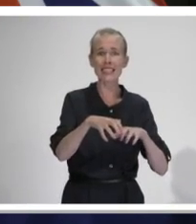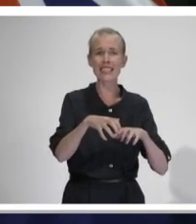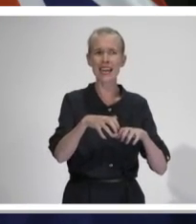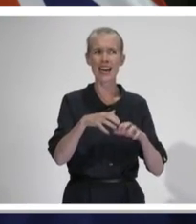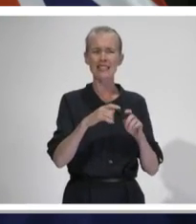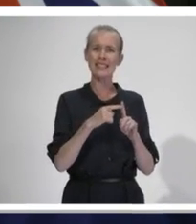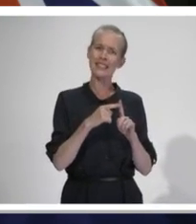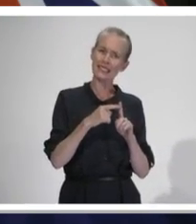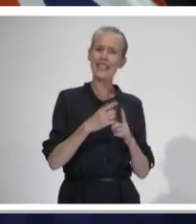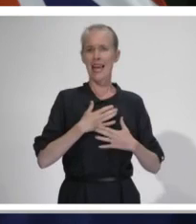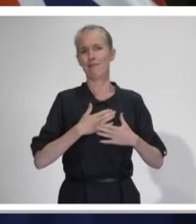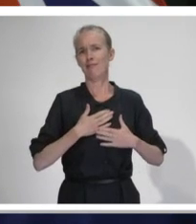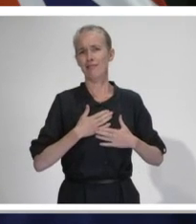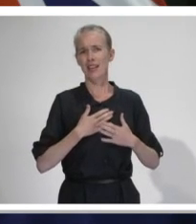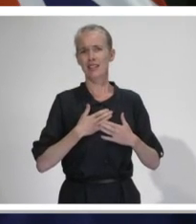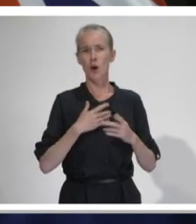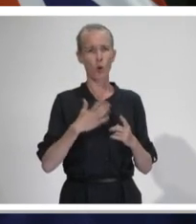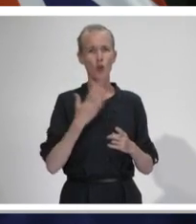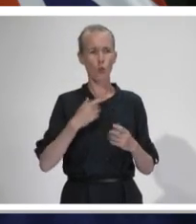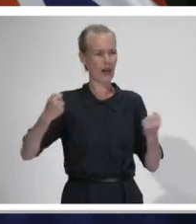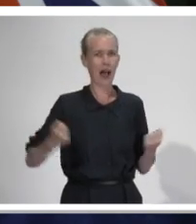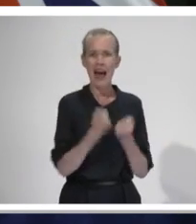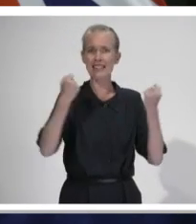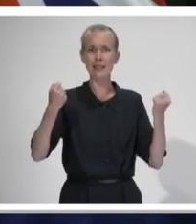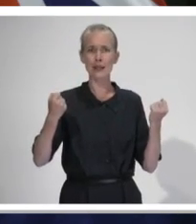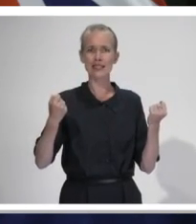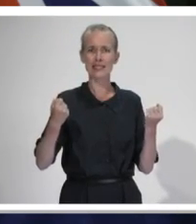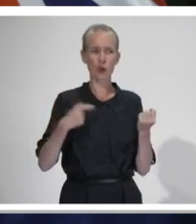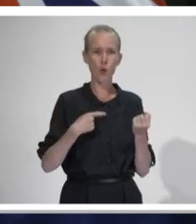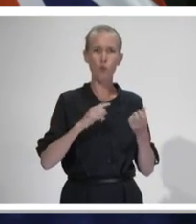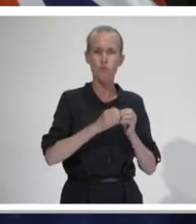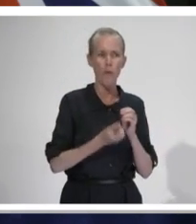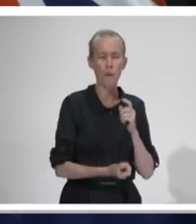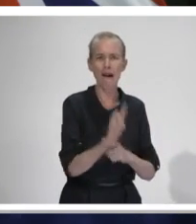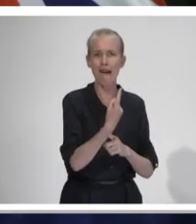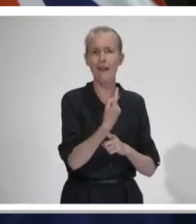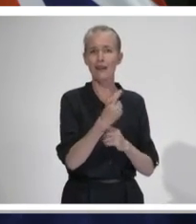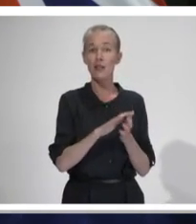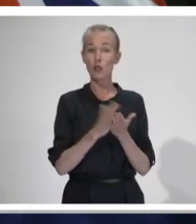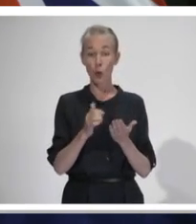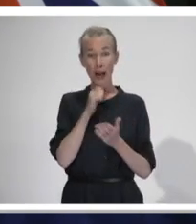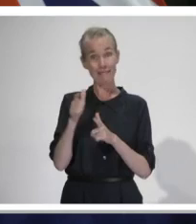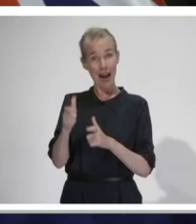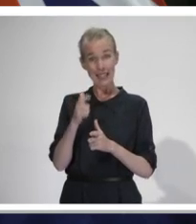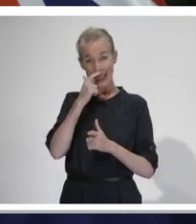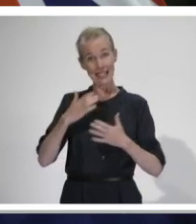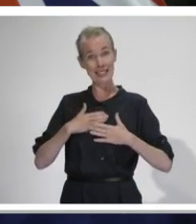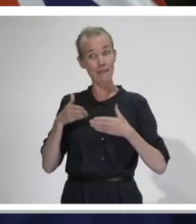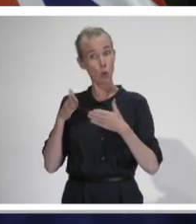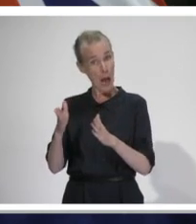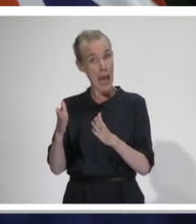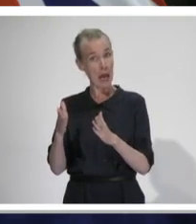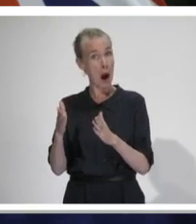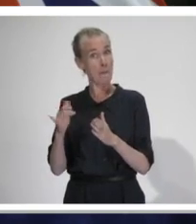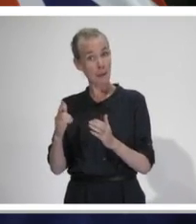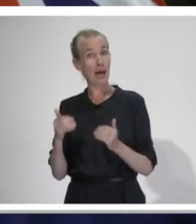fairly obvious reasons, has some high risks attached to it, but if it can be done safely, that's what we're now assessing, and that work will be finished as we